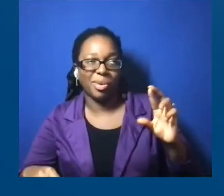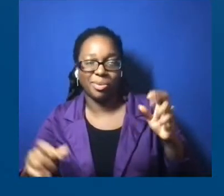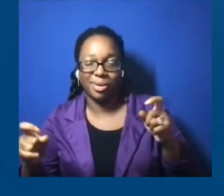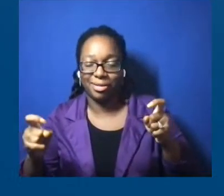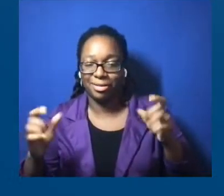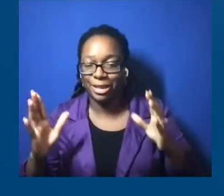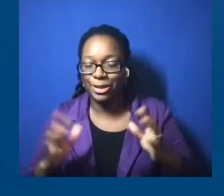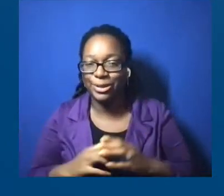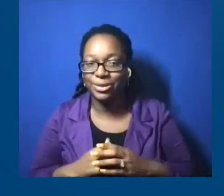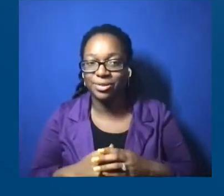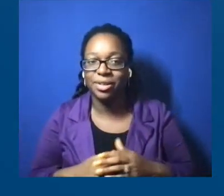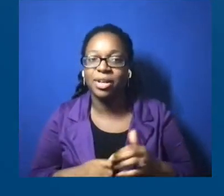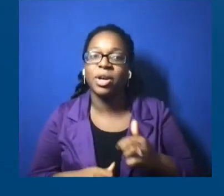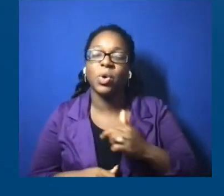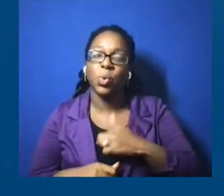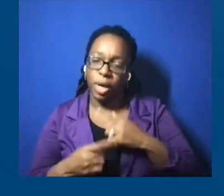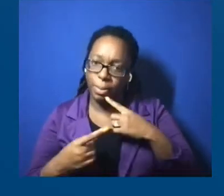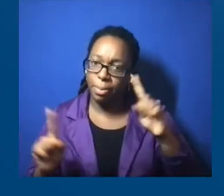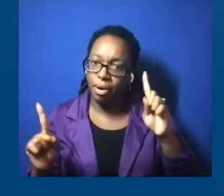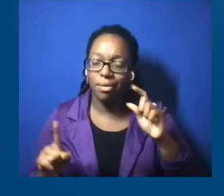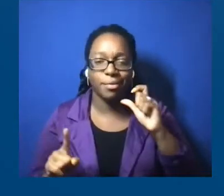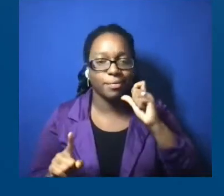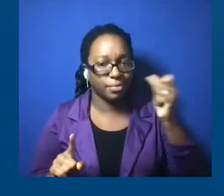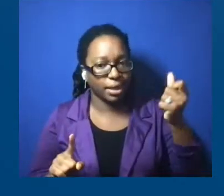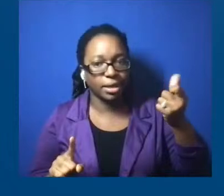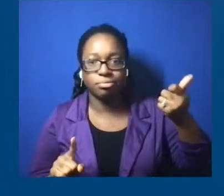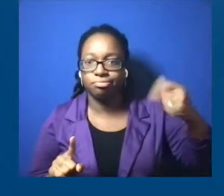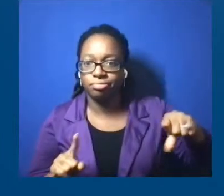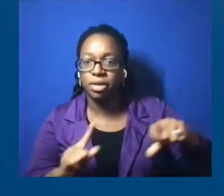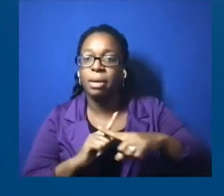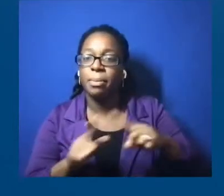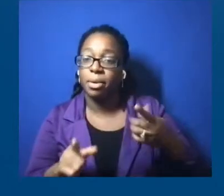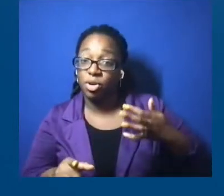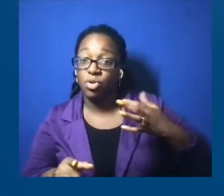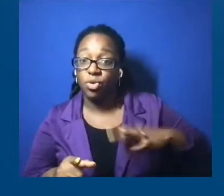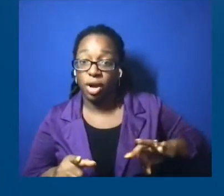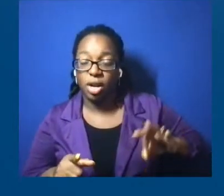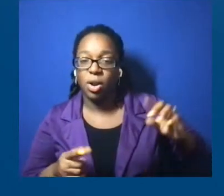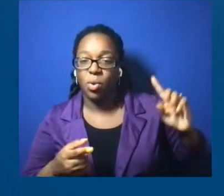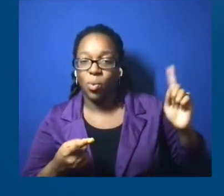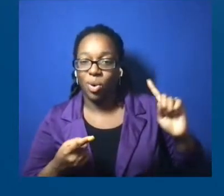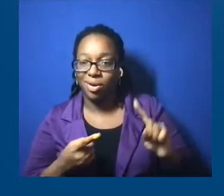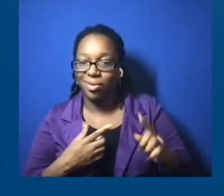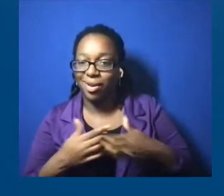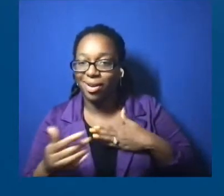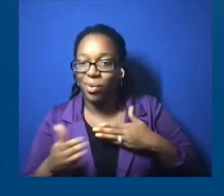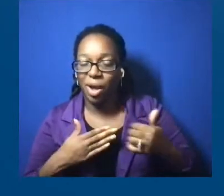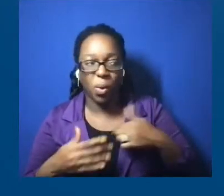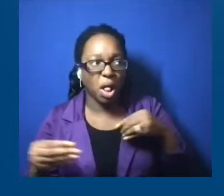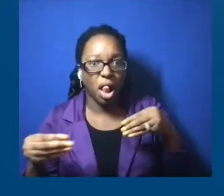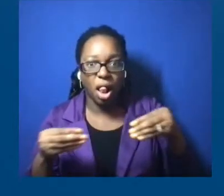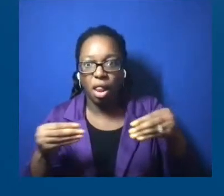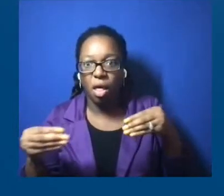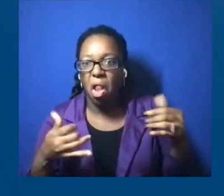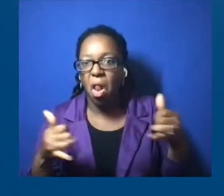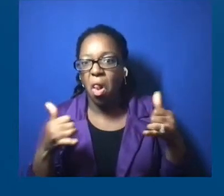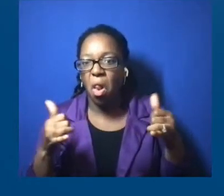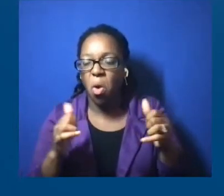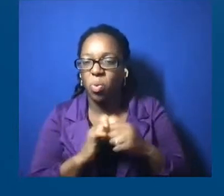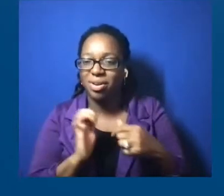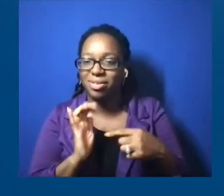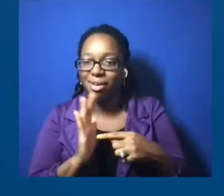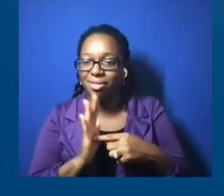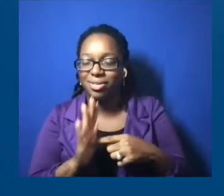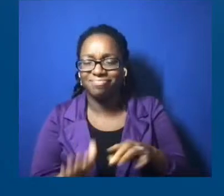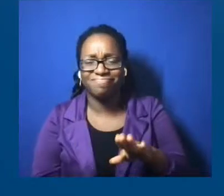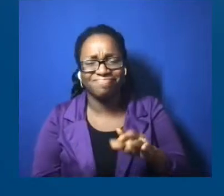and not default. But guess what? Our credit rating went down anyway because we're risking playing with the debt. It's irresponsible. Here's